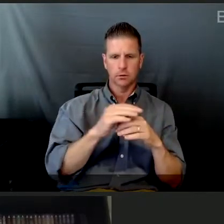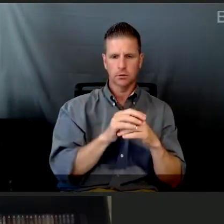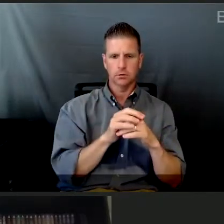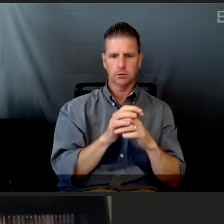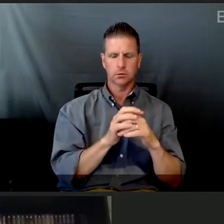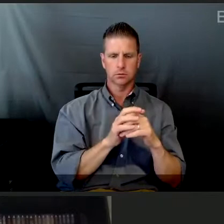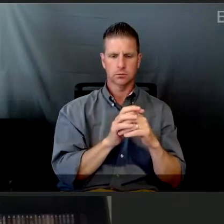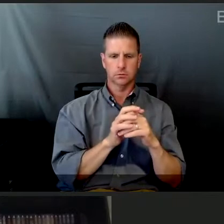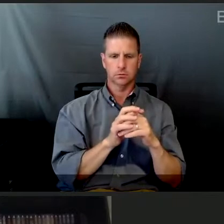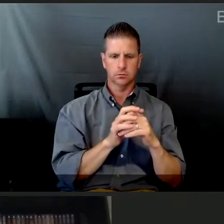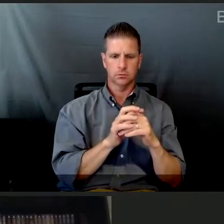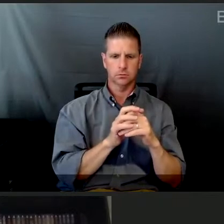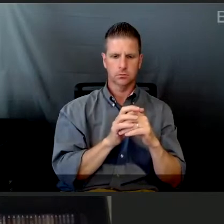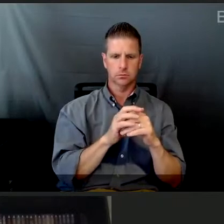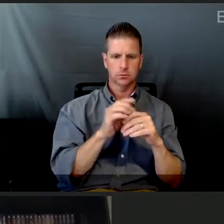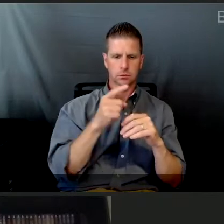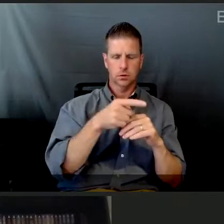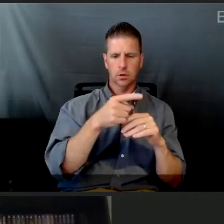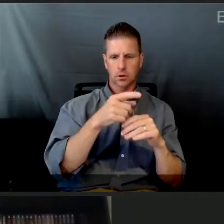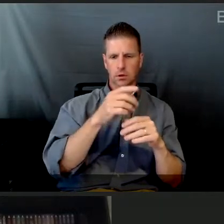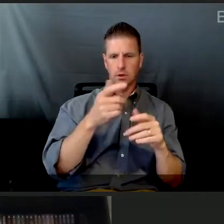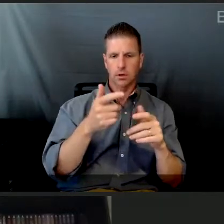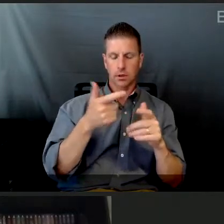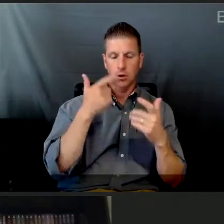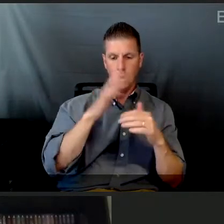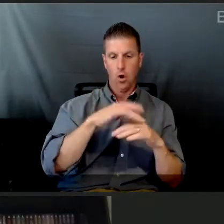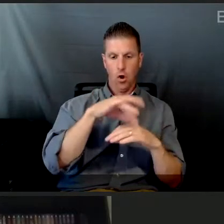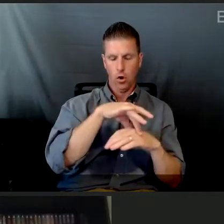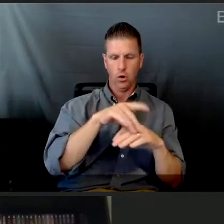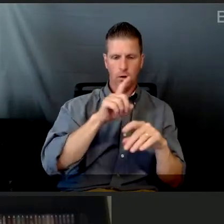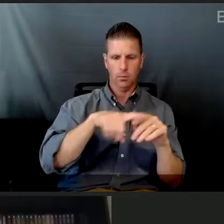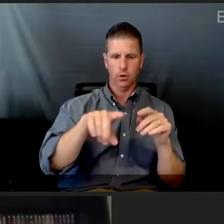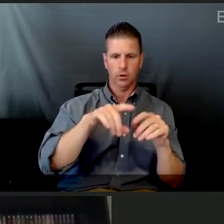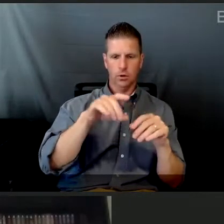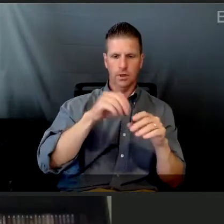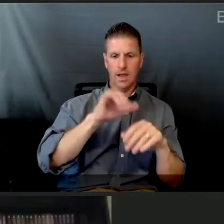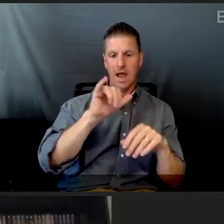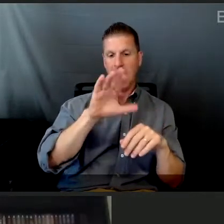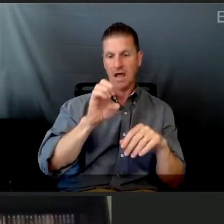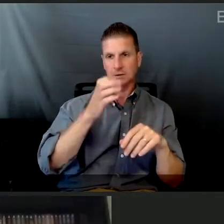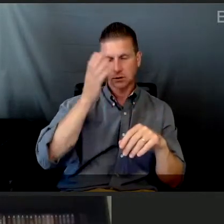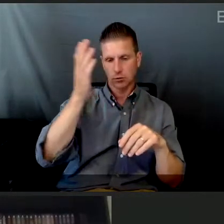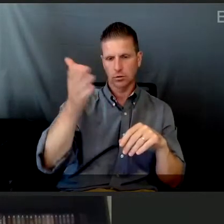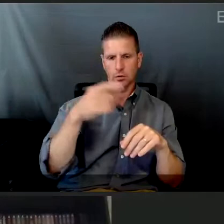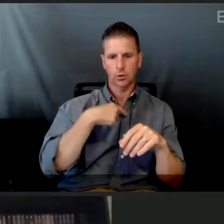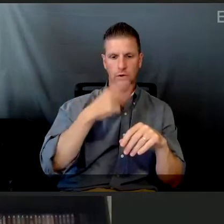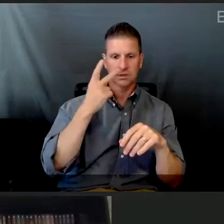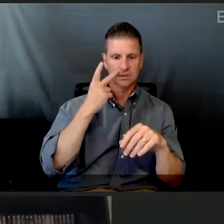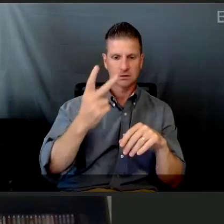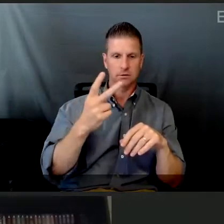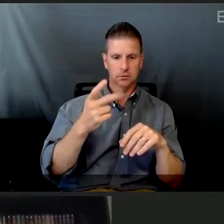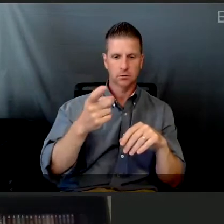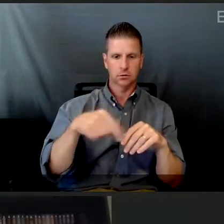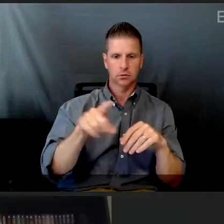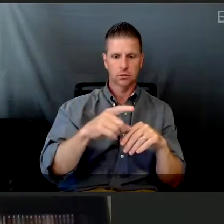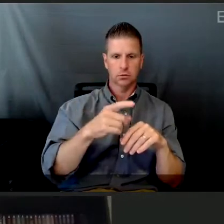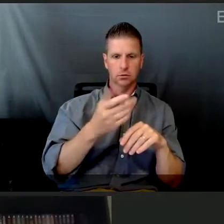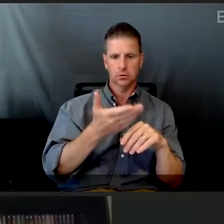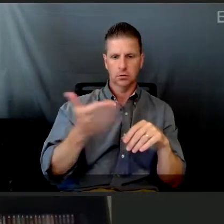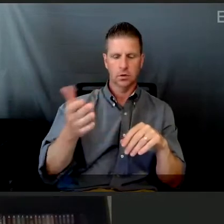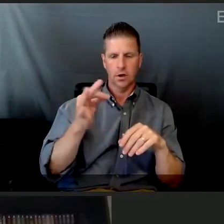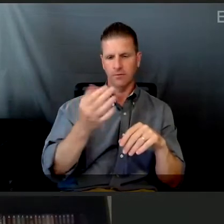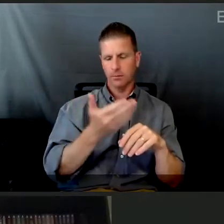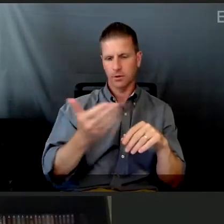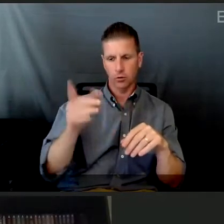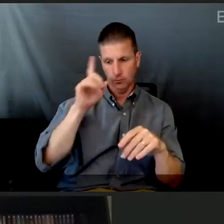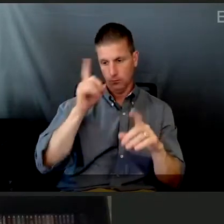It's a compound that exists on Earth, but it's an ice out there. And we're seeing those kinds of materials for the